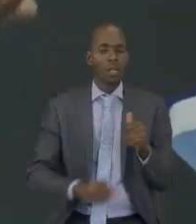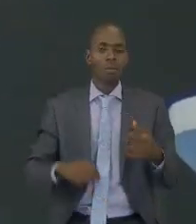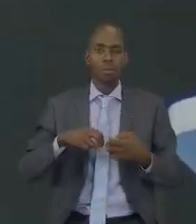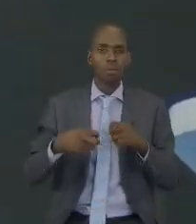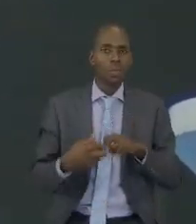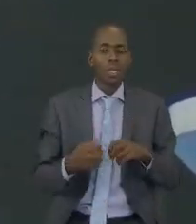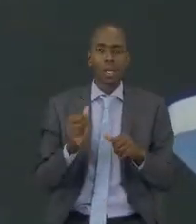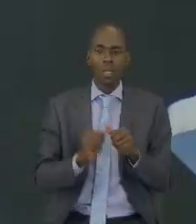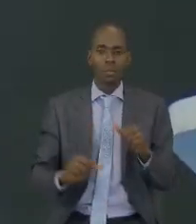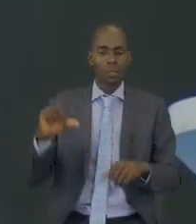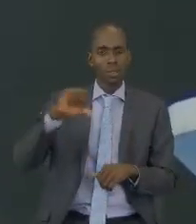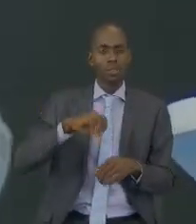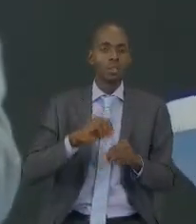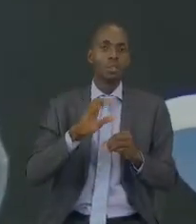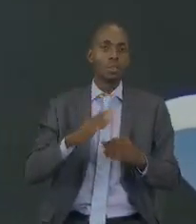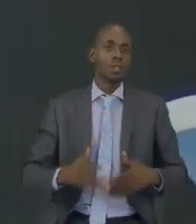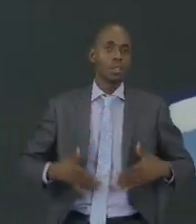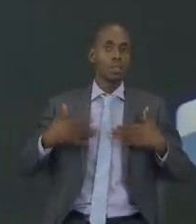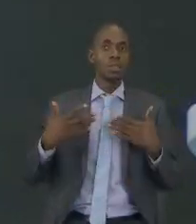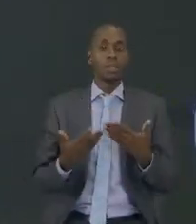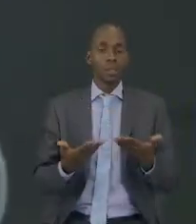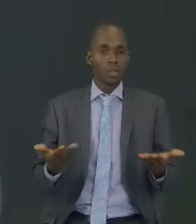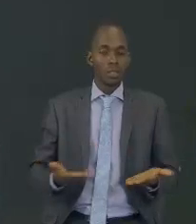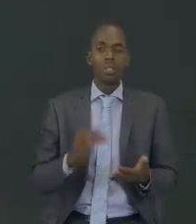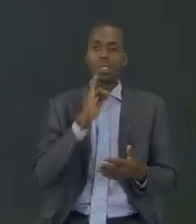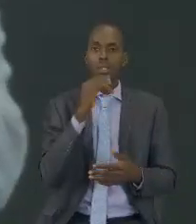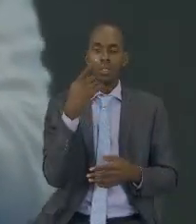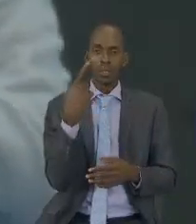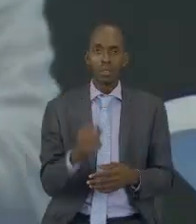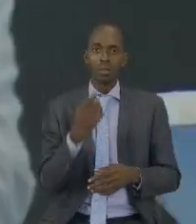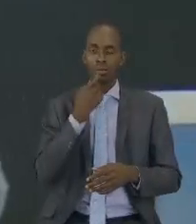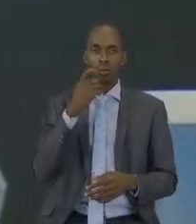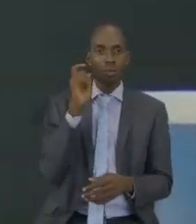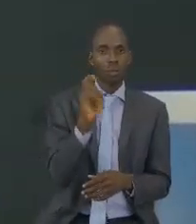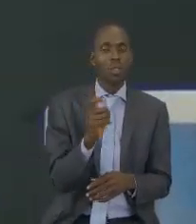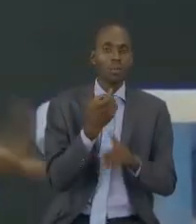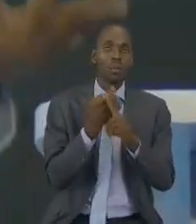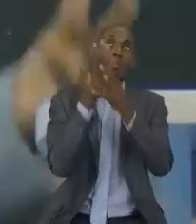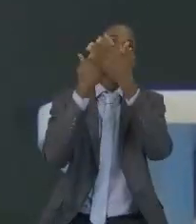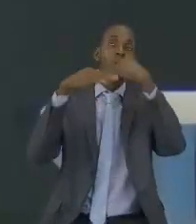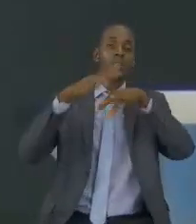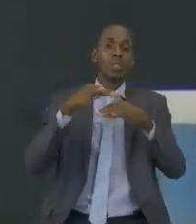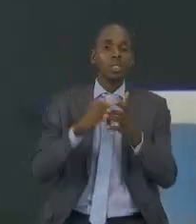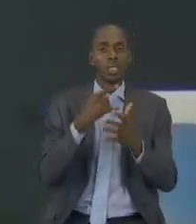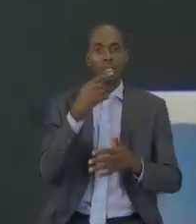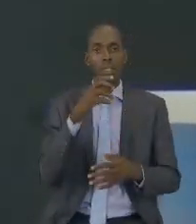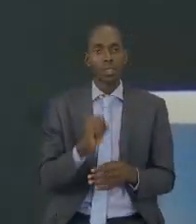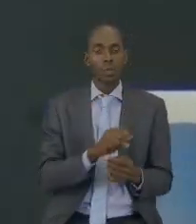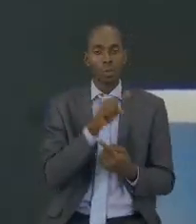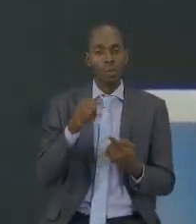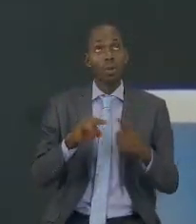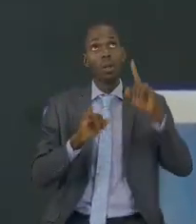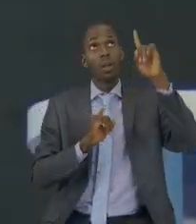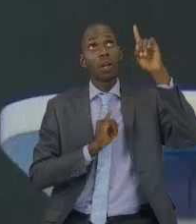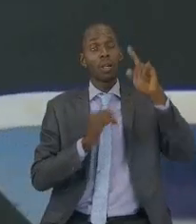every condemnation in your life, here is the decree of heaven. It says, when I see the